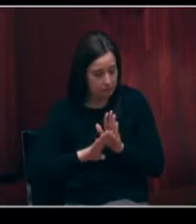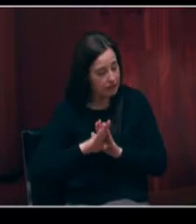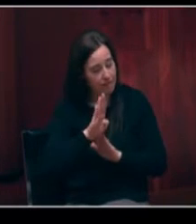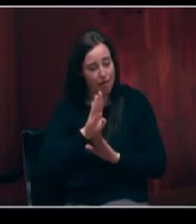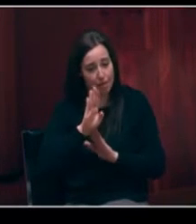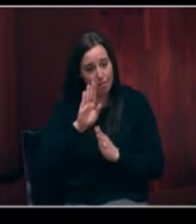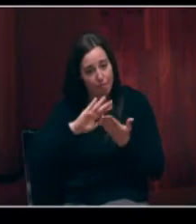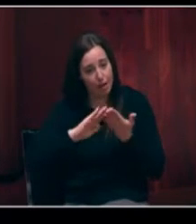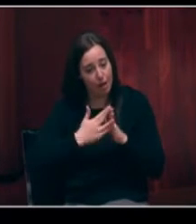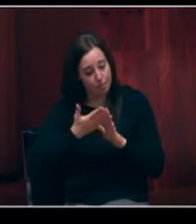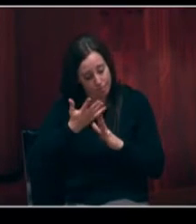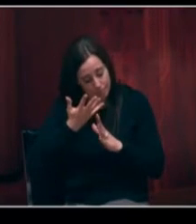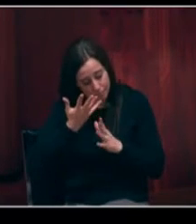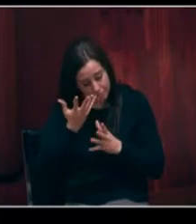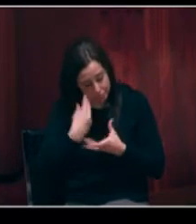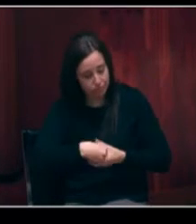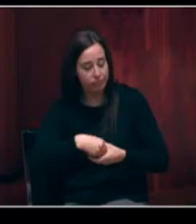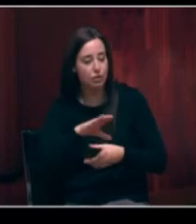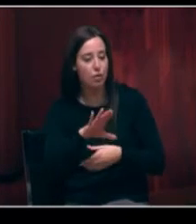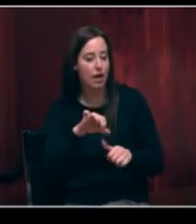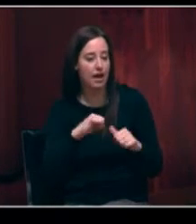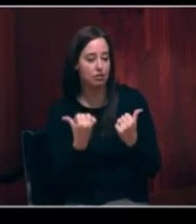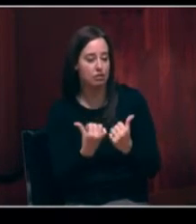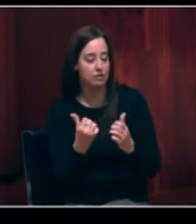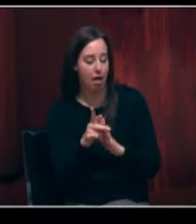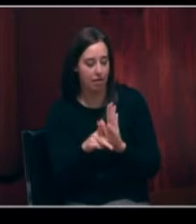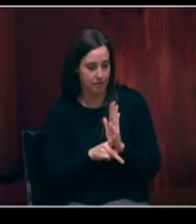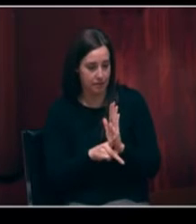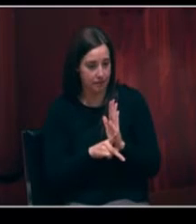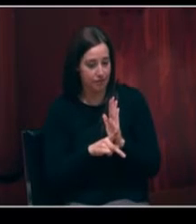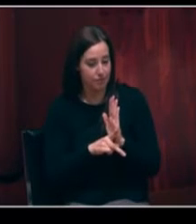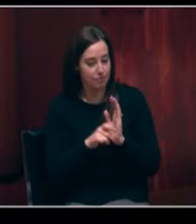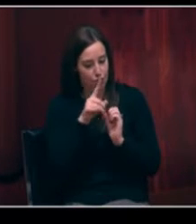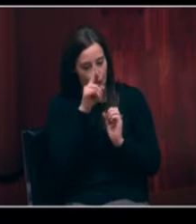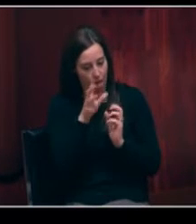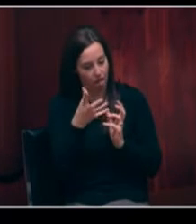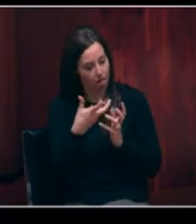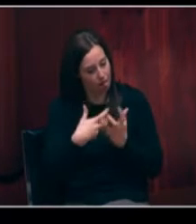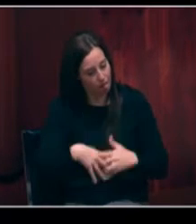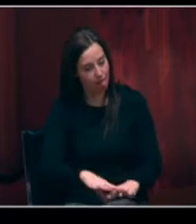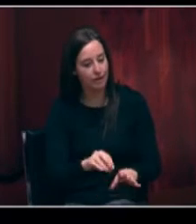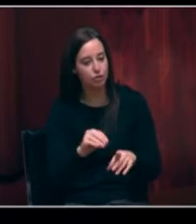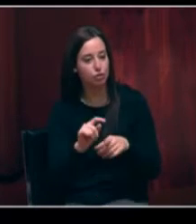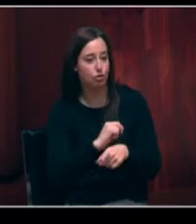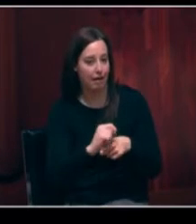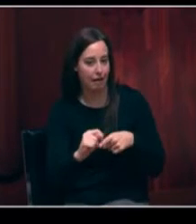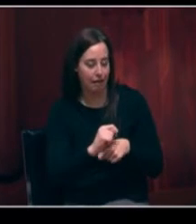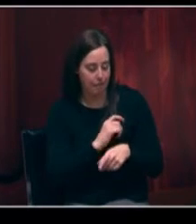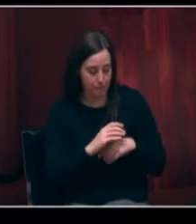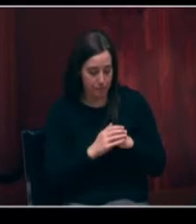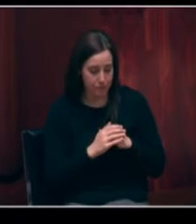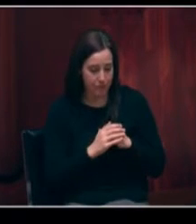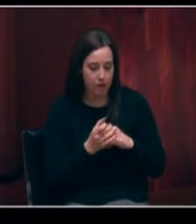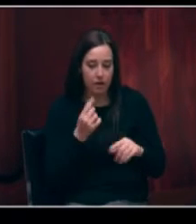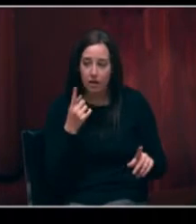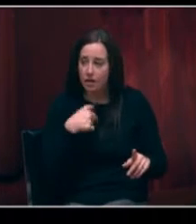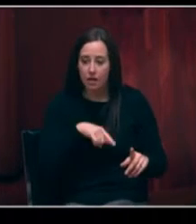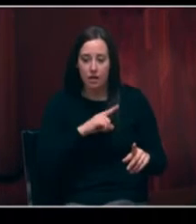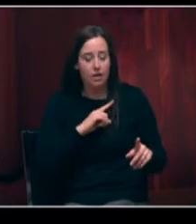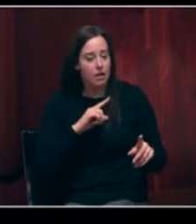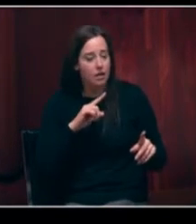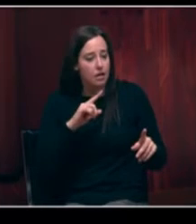way they have a shot at making it to your agency training. Now, we're realists at the National Archives, and even ISU, I'm very realistic. Nobody's going to read the